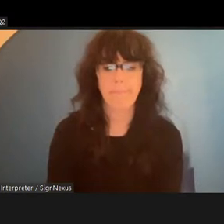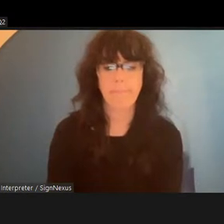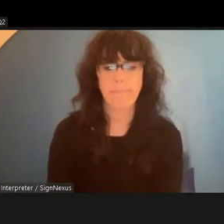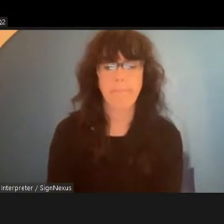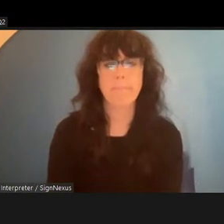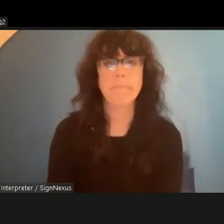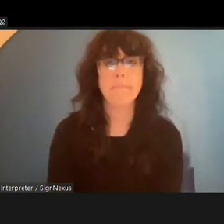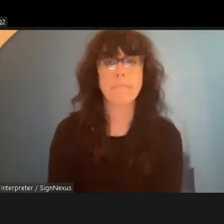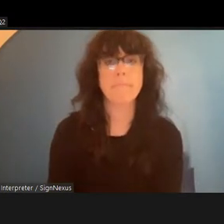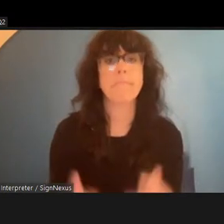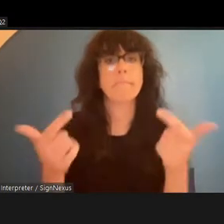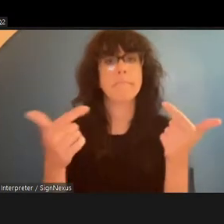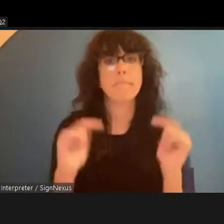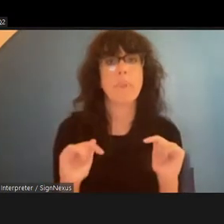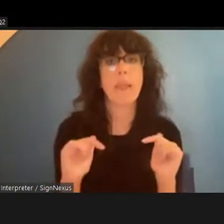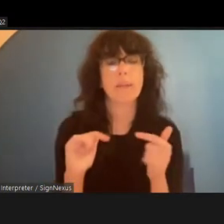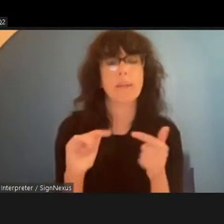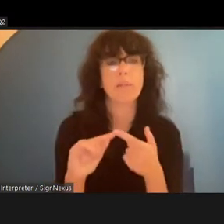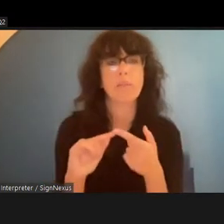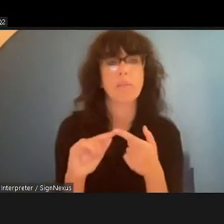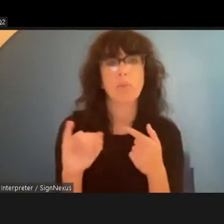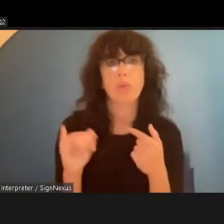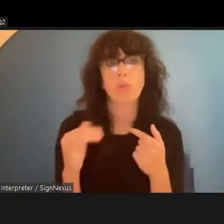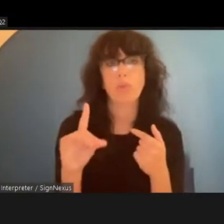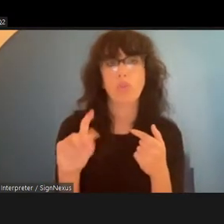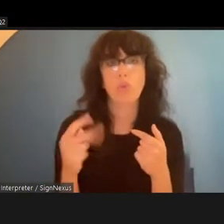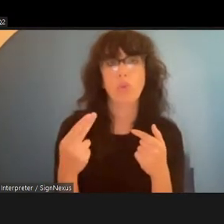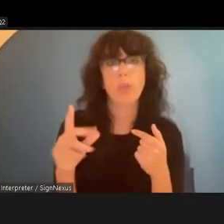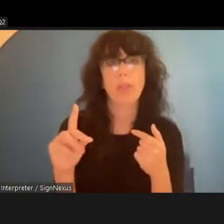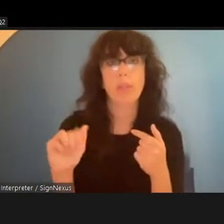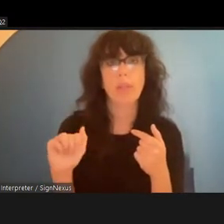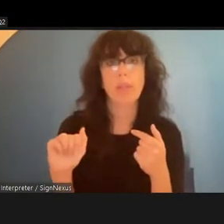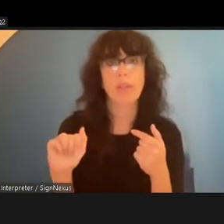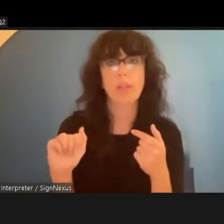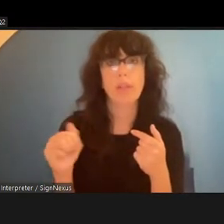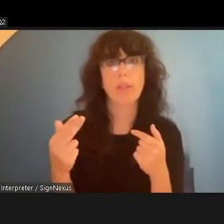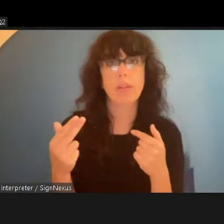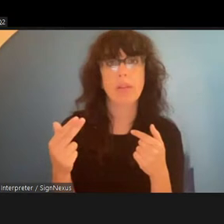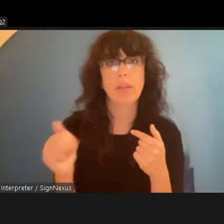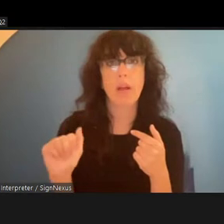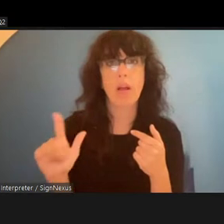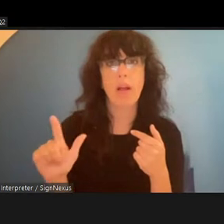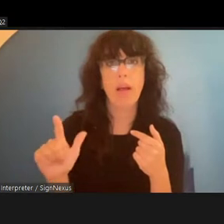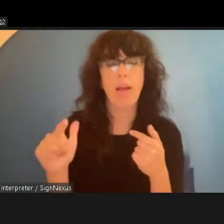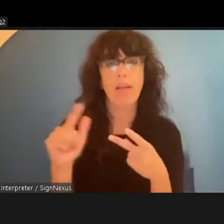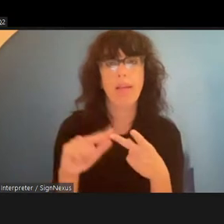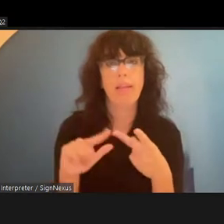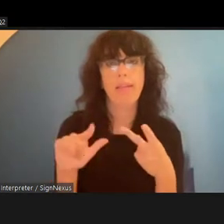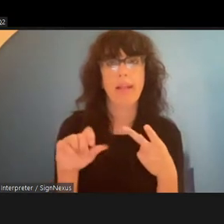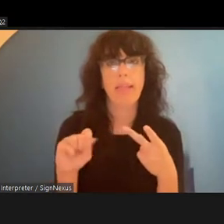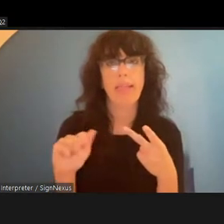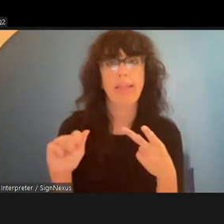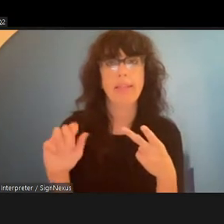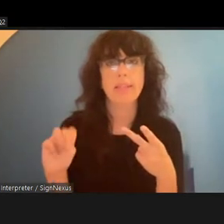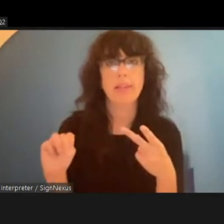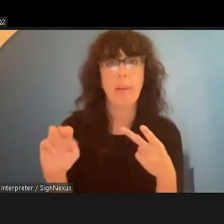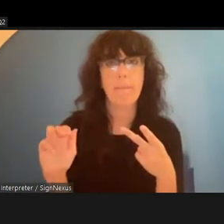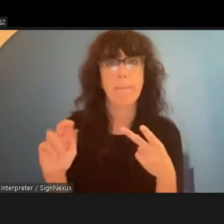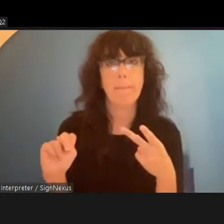our next speaker is judith dahil followed by lisa mangle